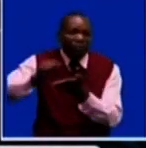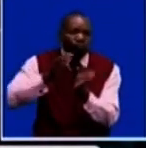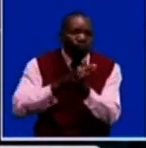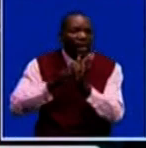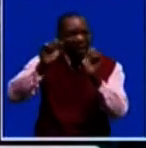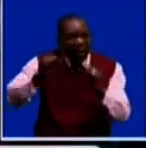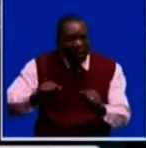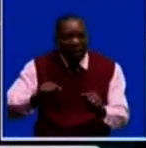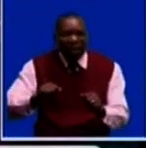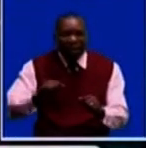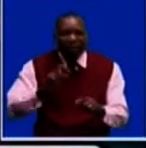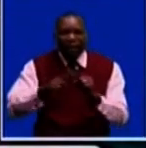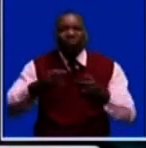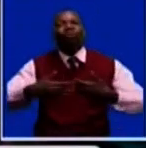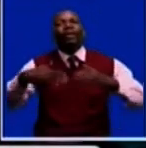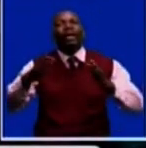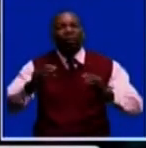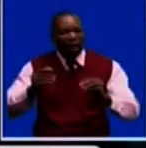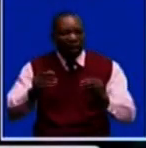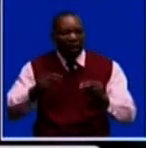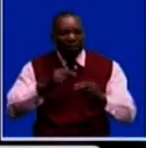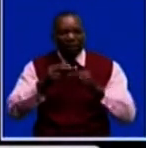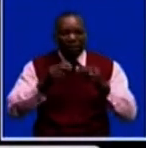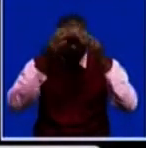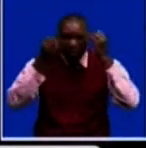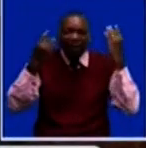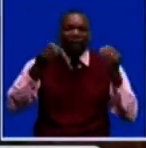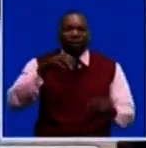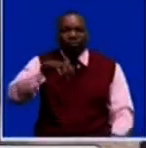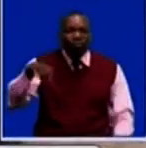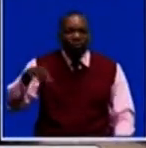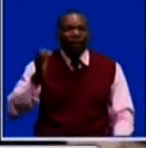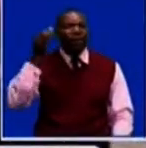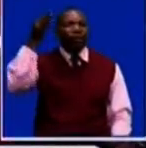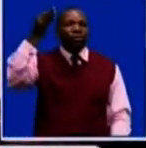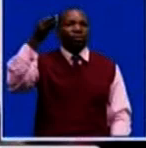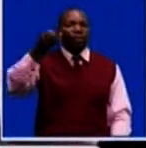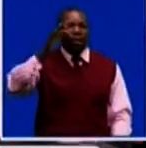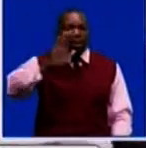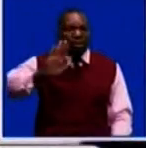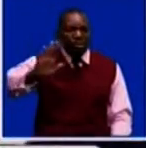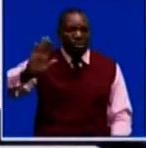if you sell this as plots, then forget about the future of your children, isn't it? Prince